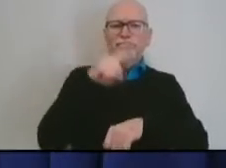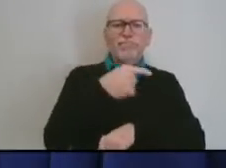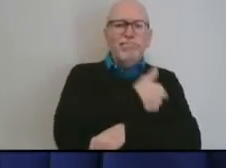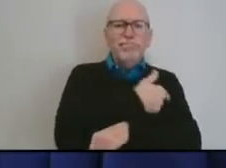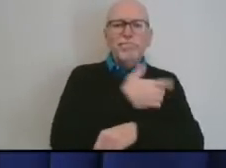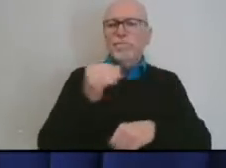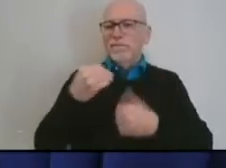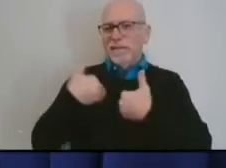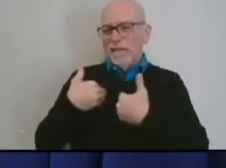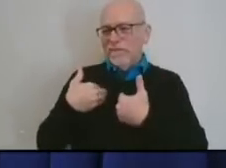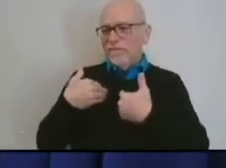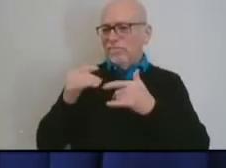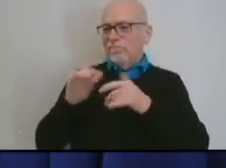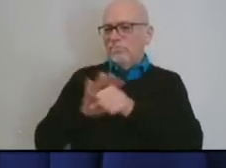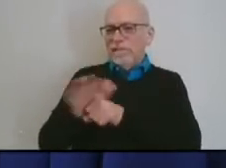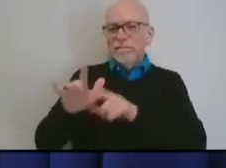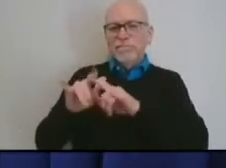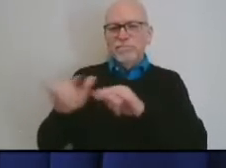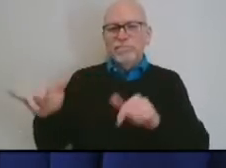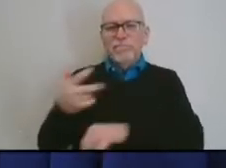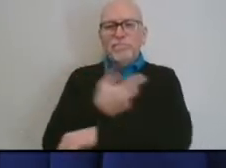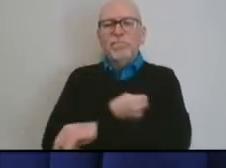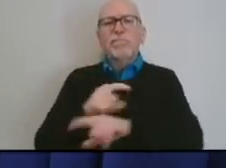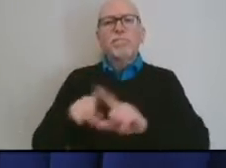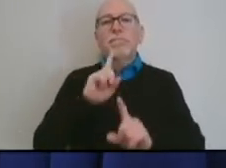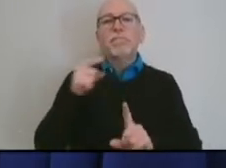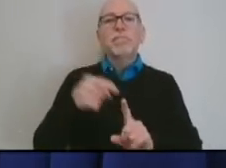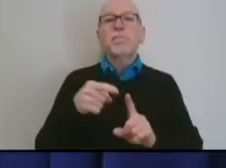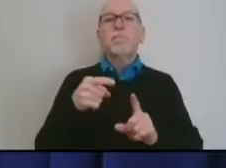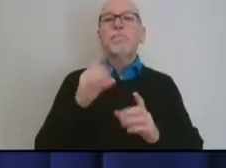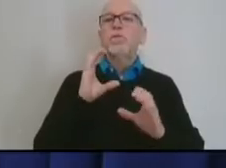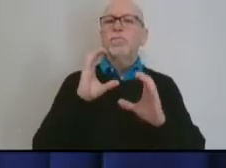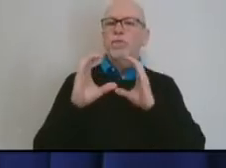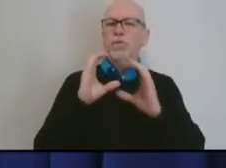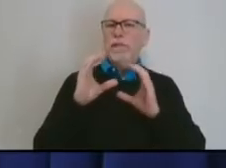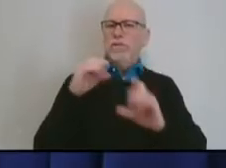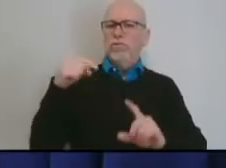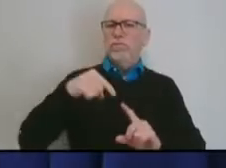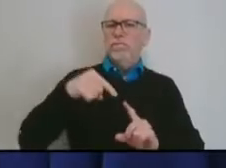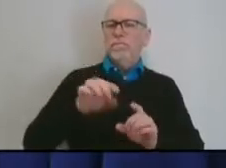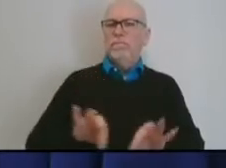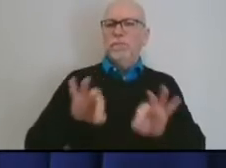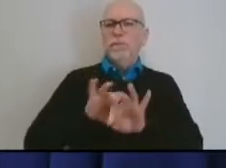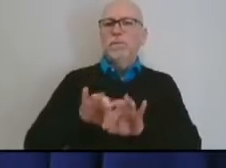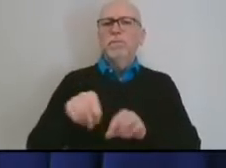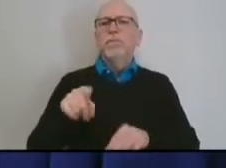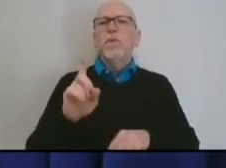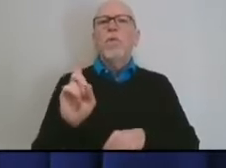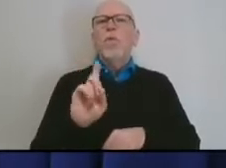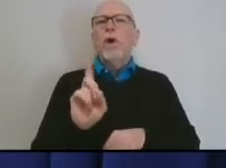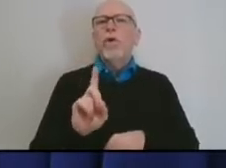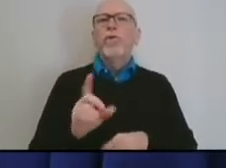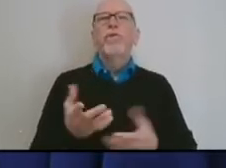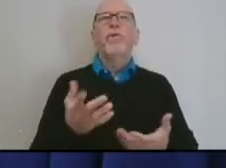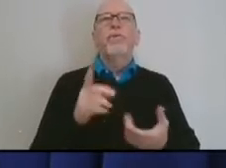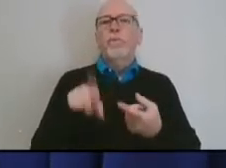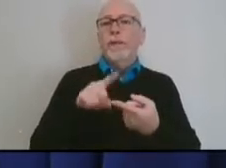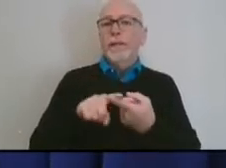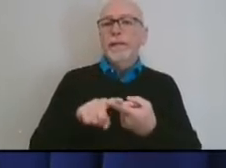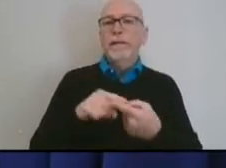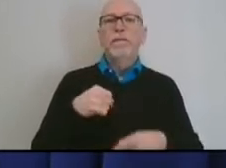supplies, but also a lot of this comes down to communication about where and when